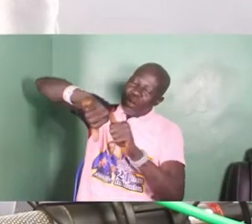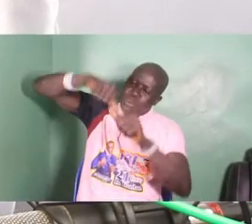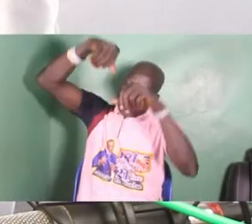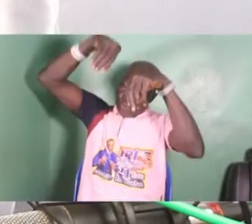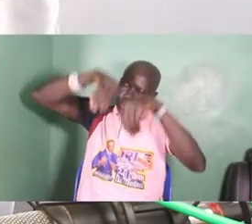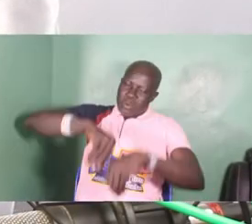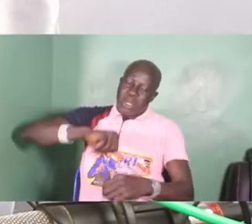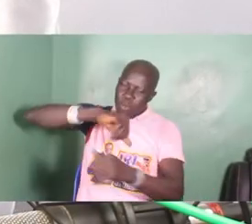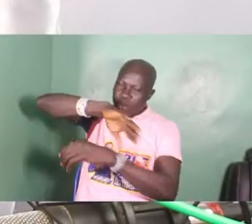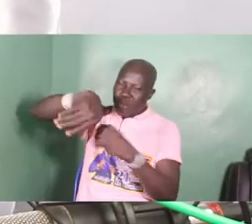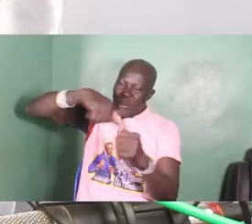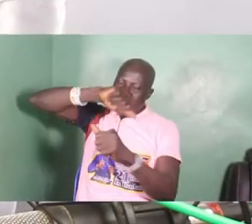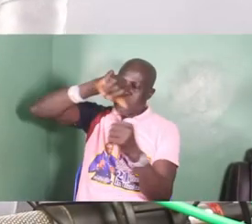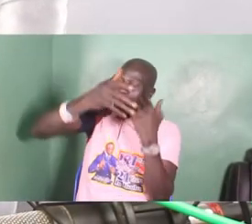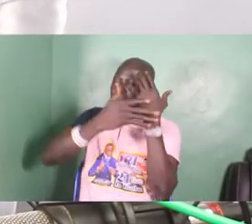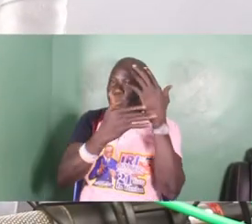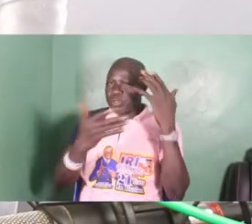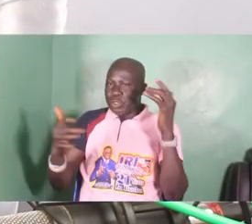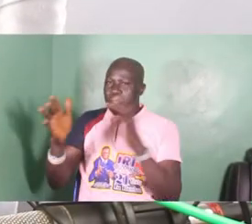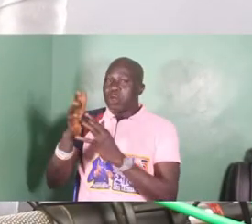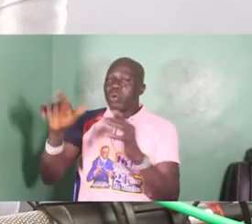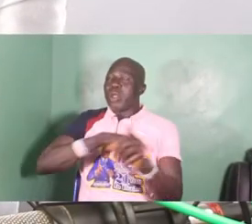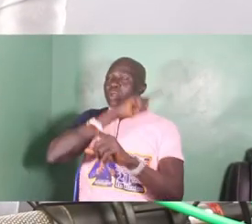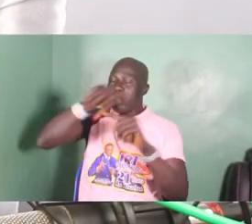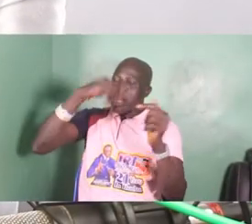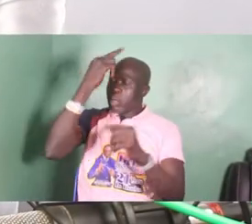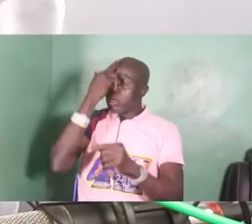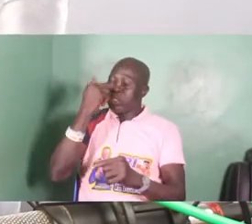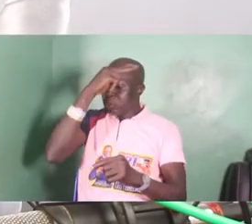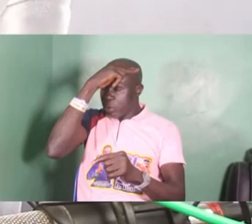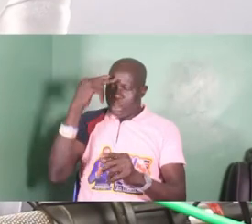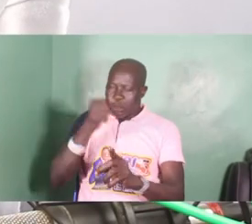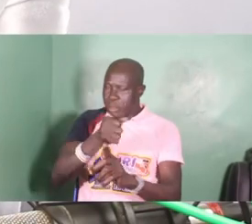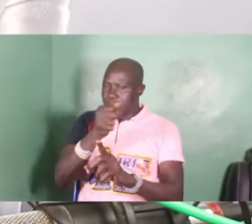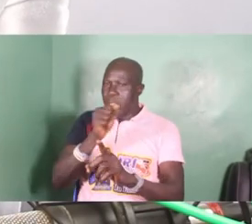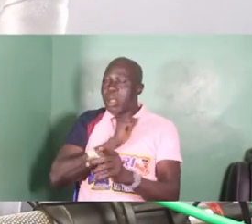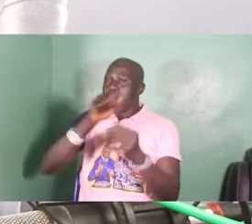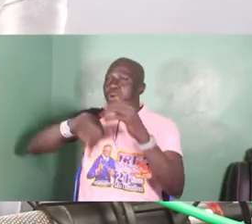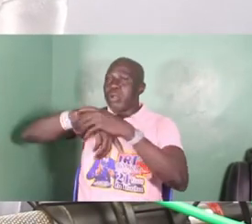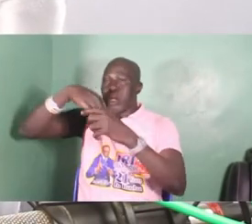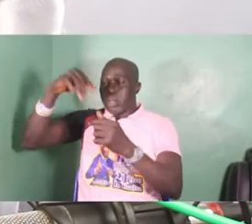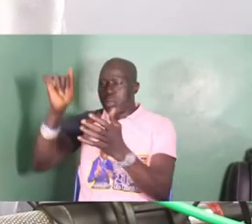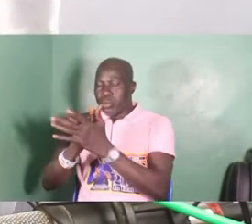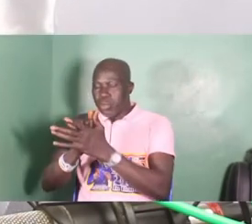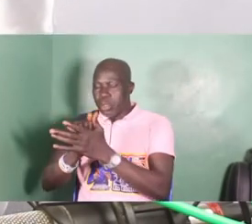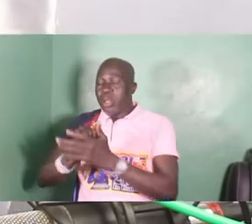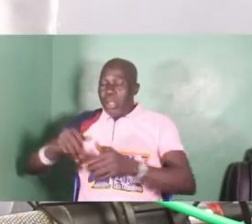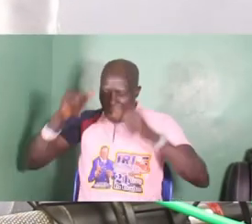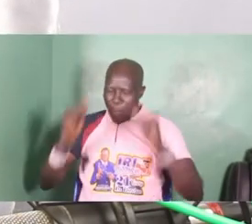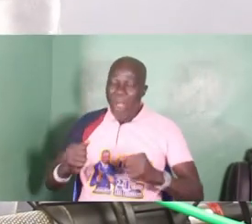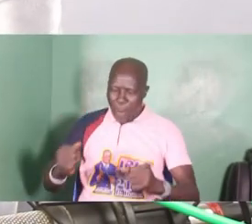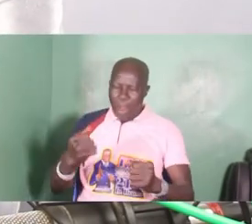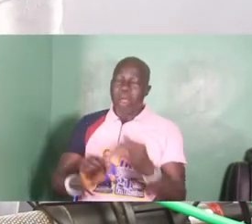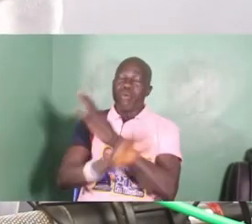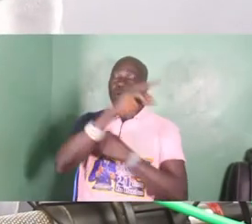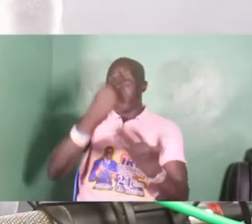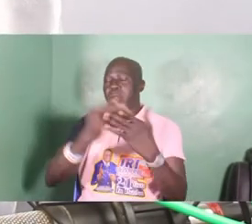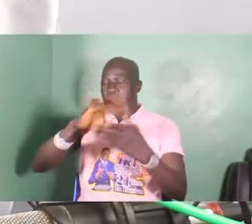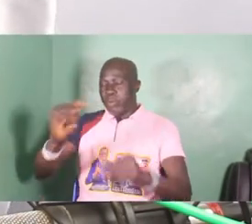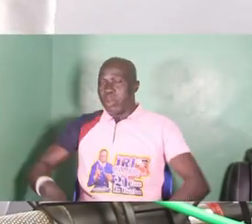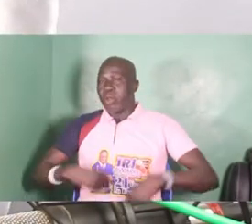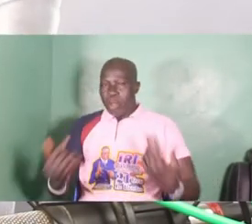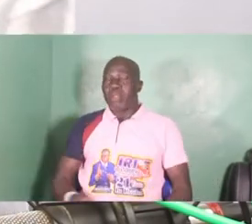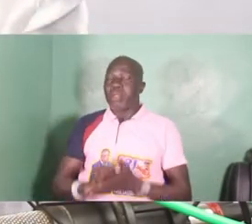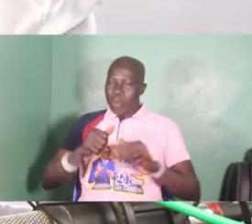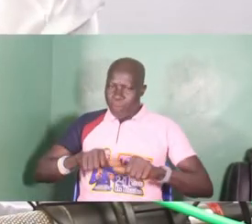Duro, the blood of Jesus. As you anoint yourself, so then daddy, I'm going now. I'm power of the individual. We are